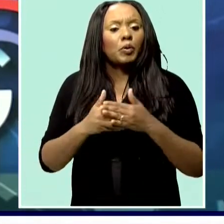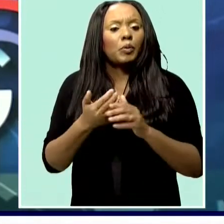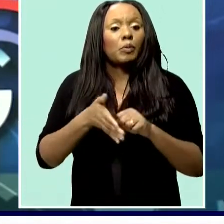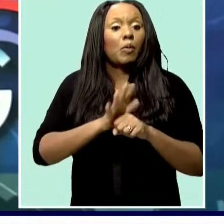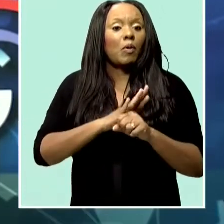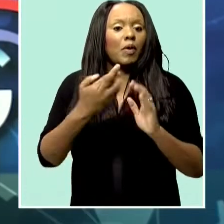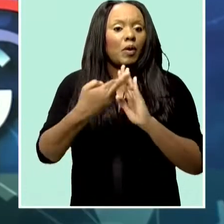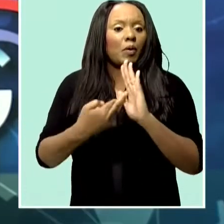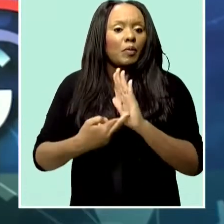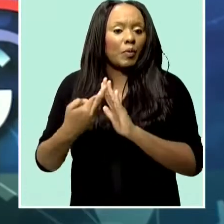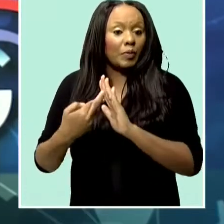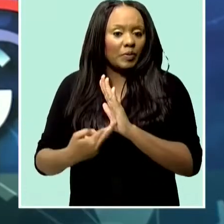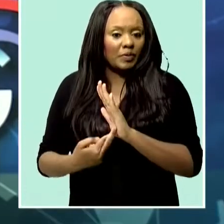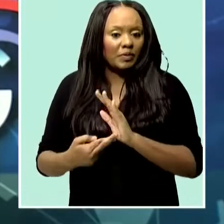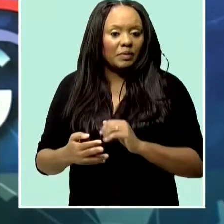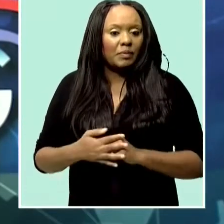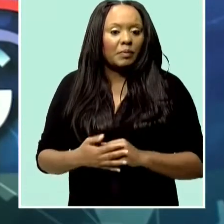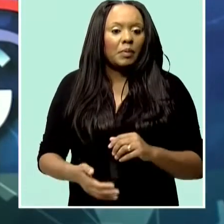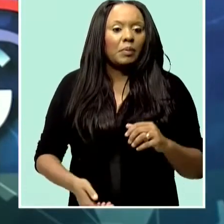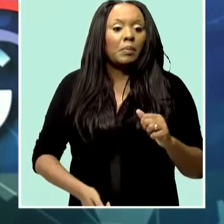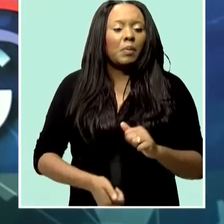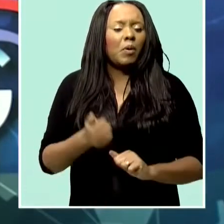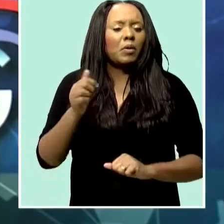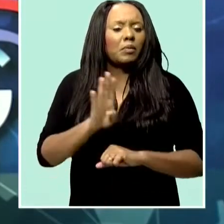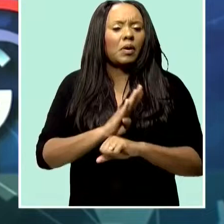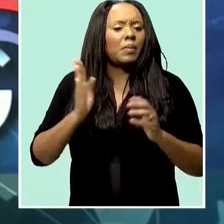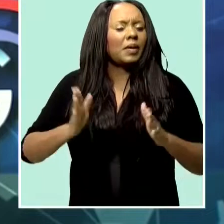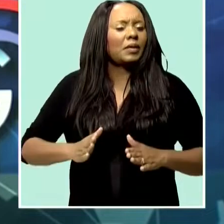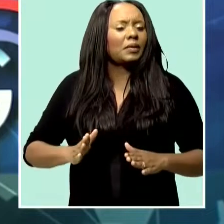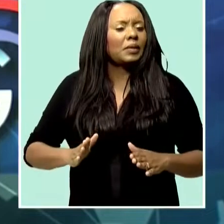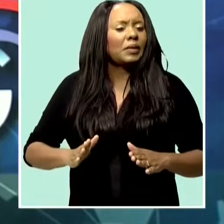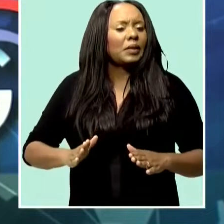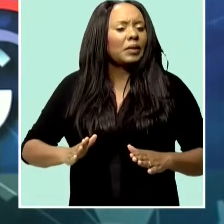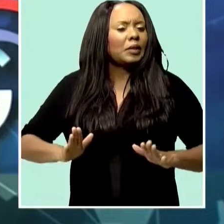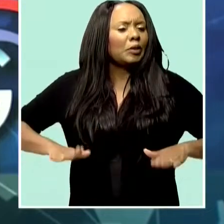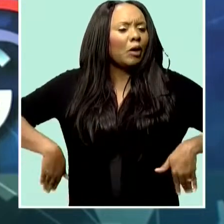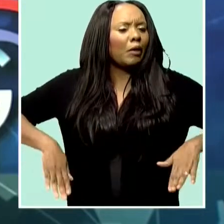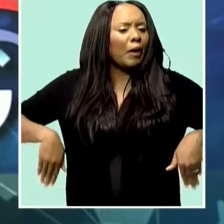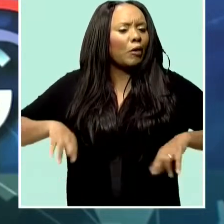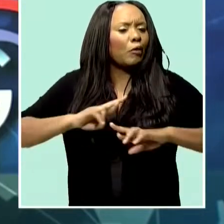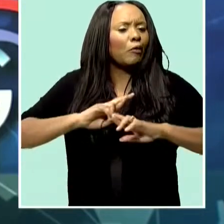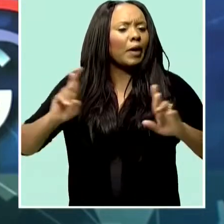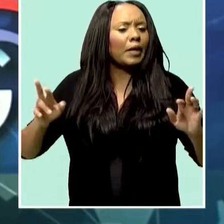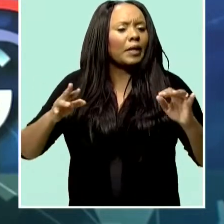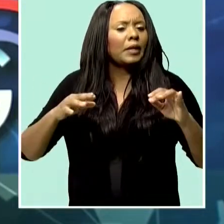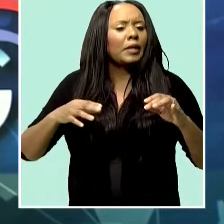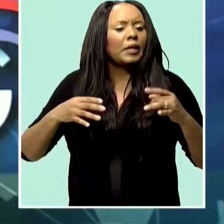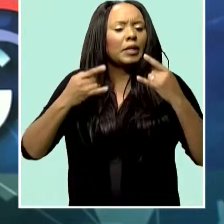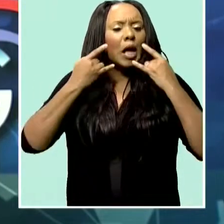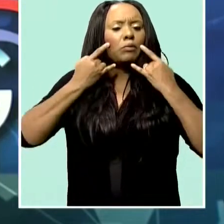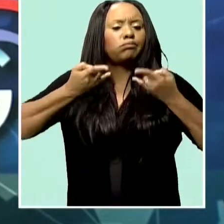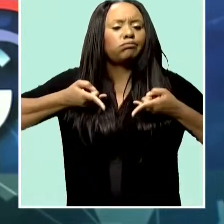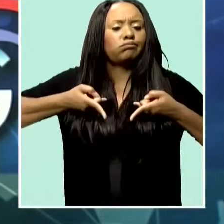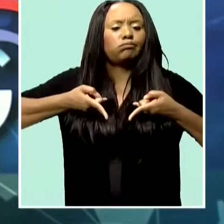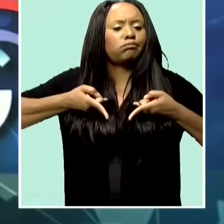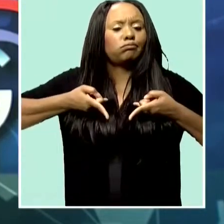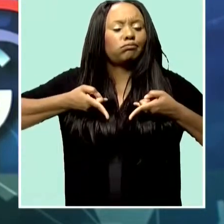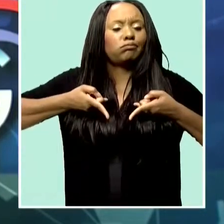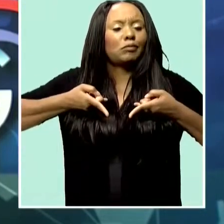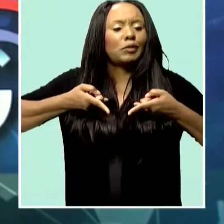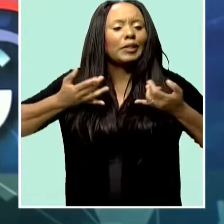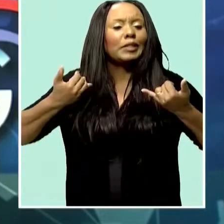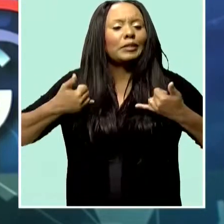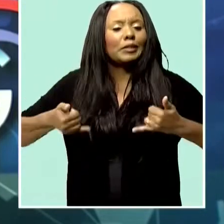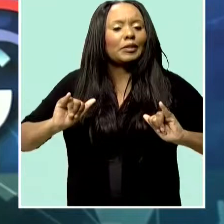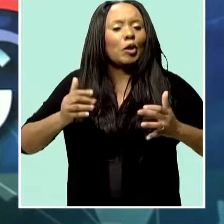mask mandate. And it appears most Barbadians are not quite ready to do away with the masks just yet. At midnight last night, the new